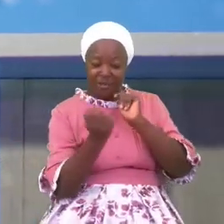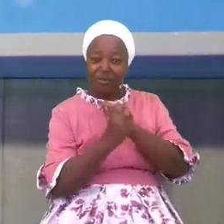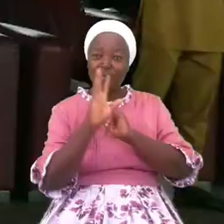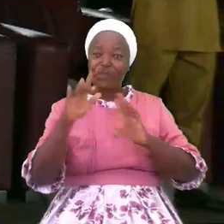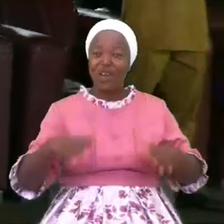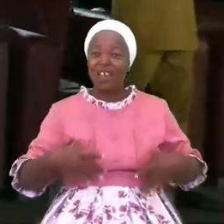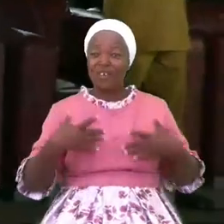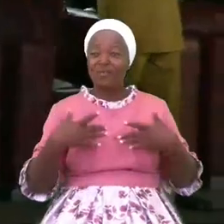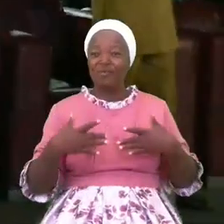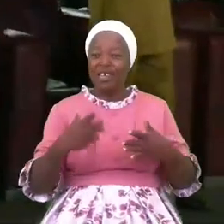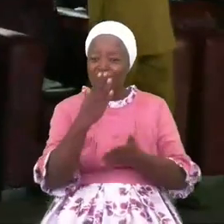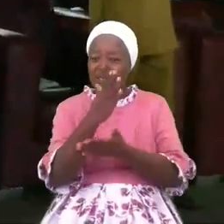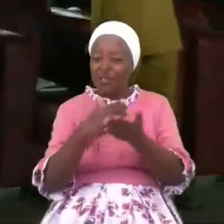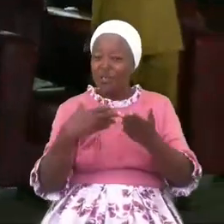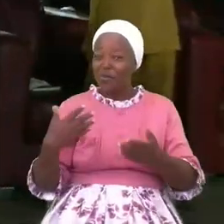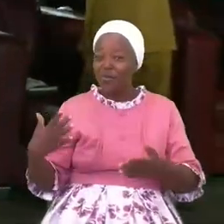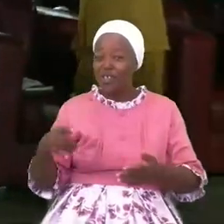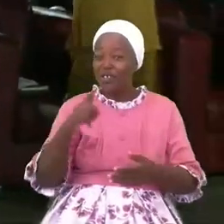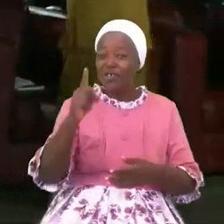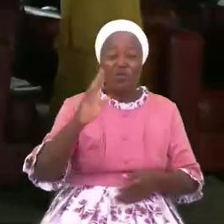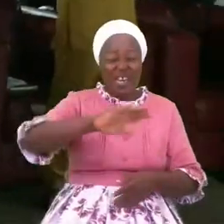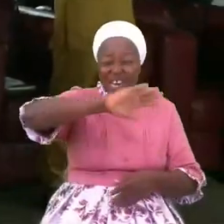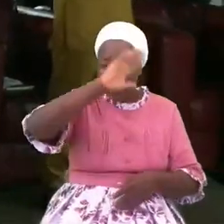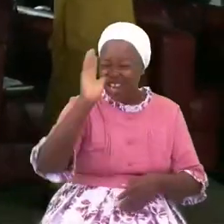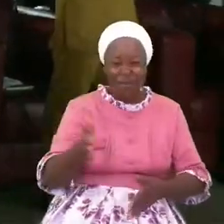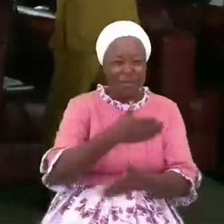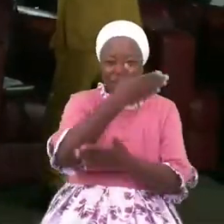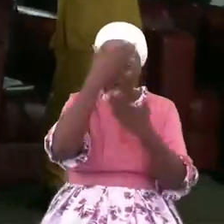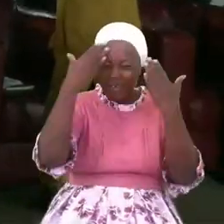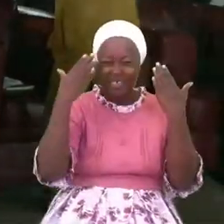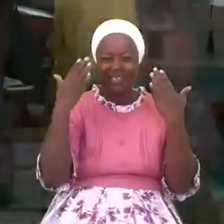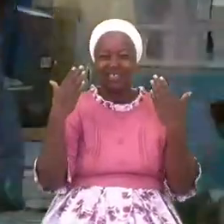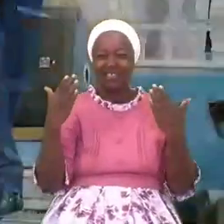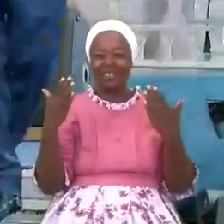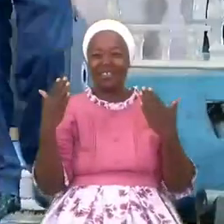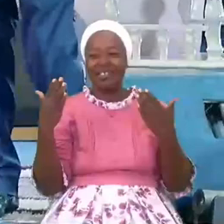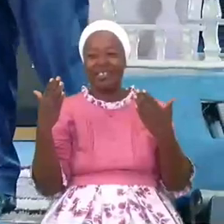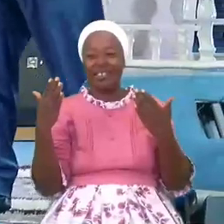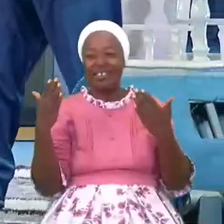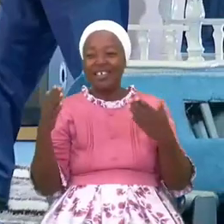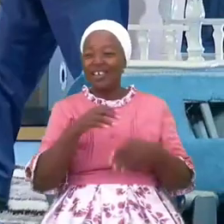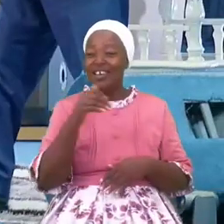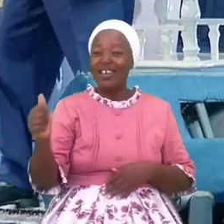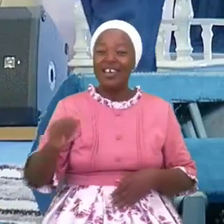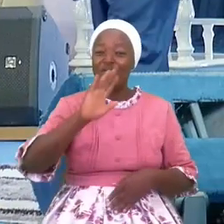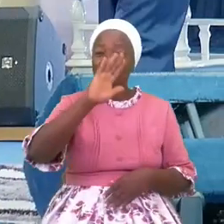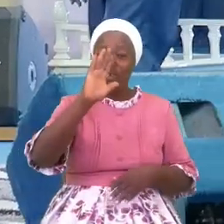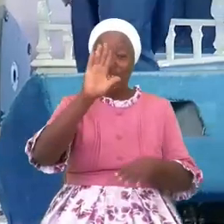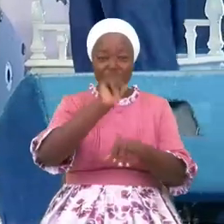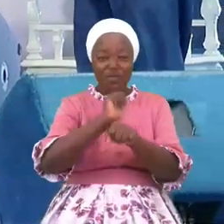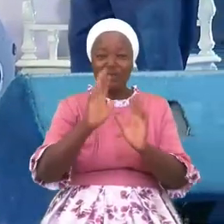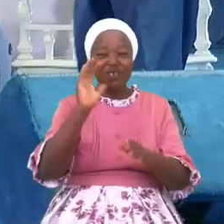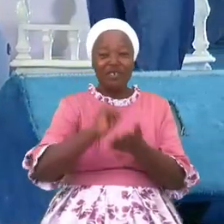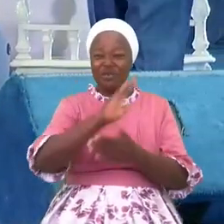never forget. A miracle you will never forget. An encounter with the